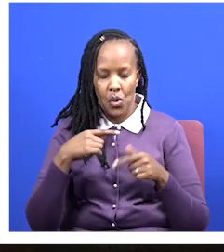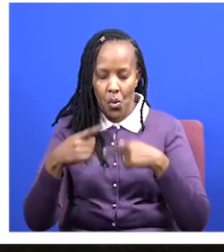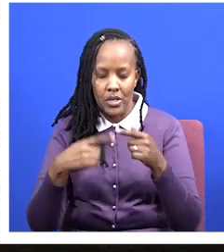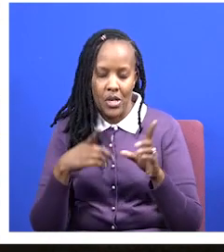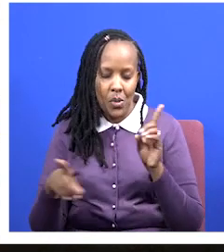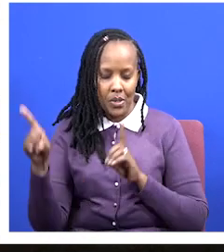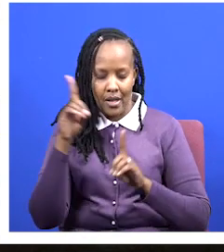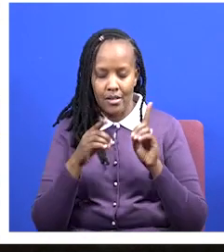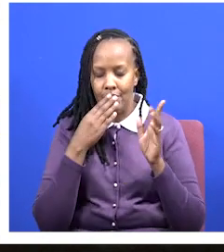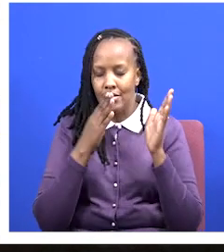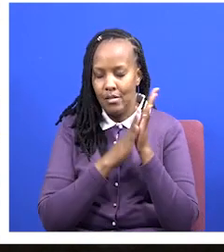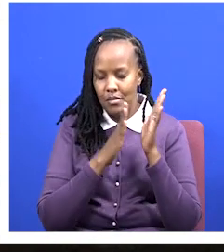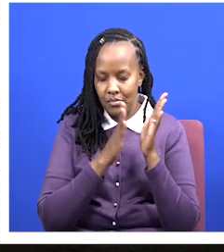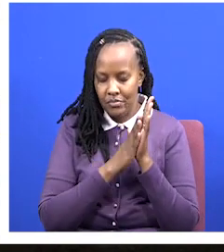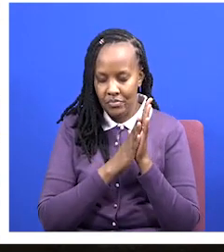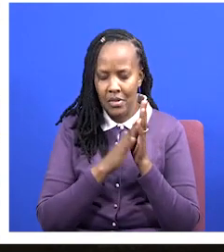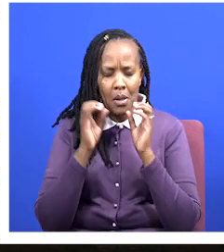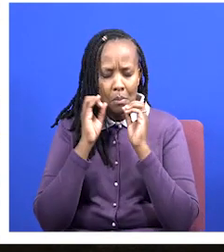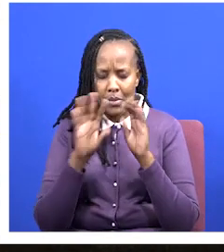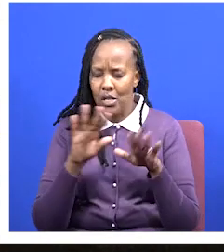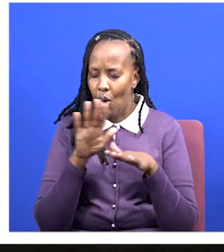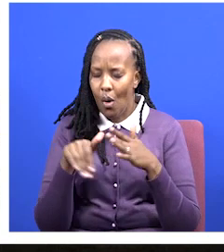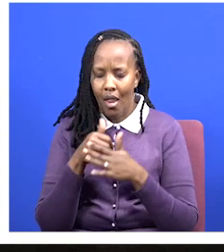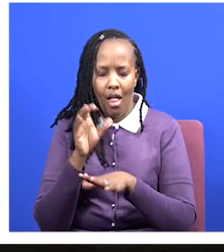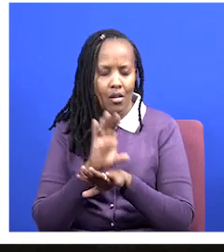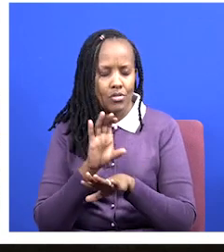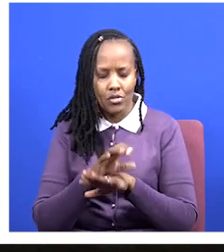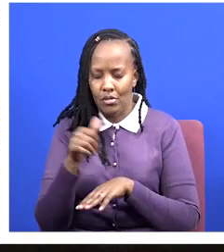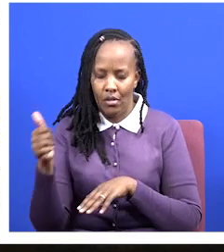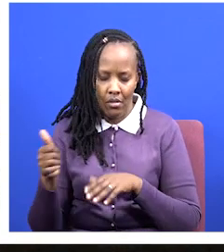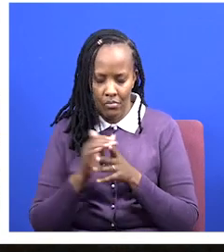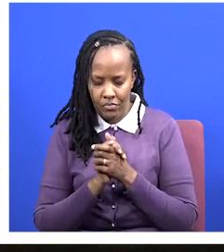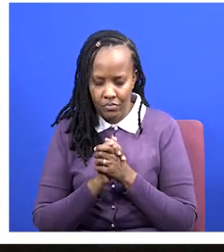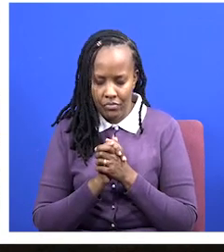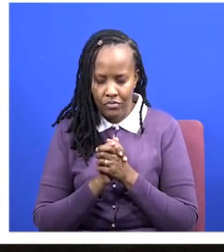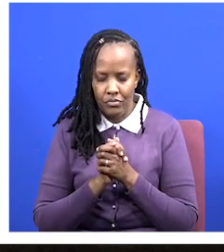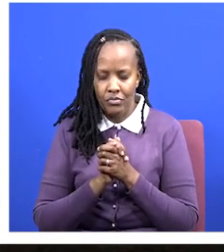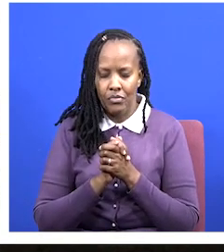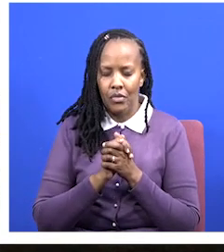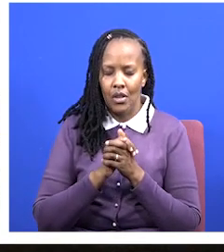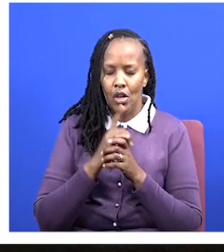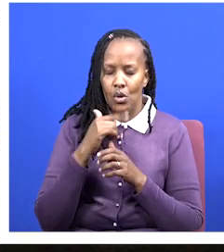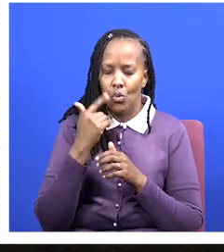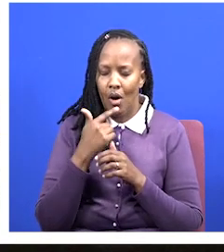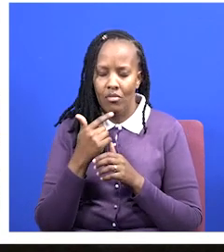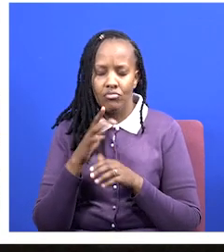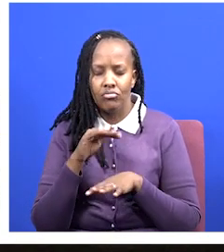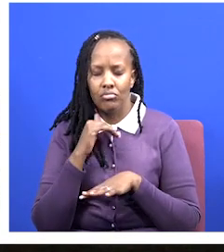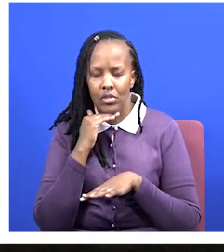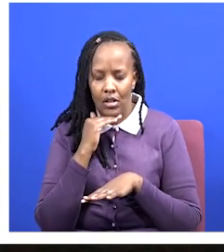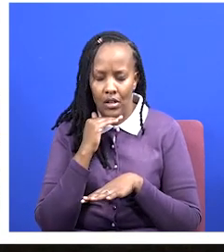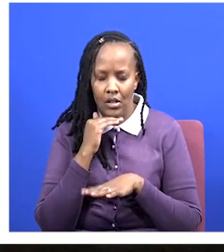we continue dancing and praising you, Lord. And bless all the other churches and those loved ones who